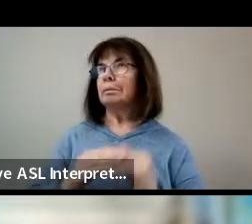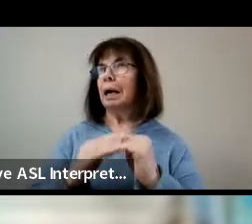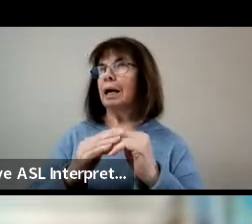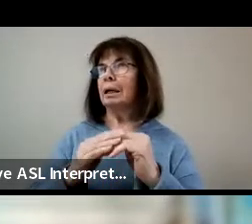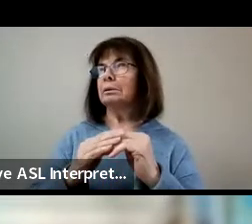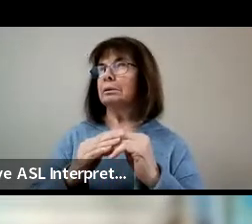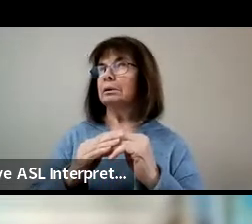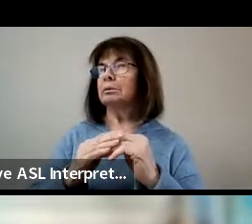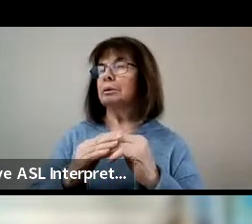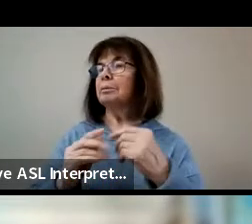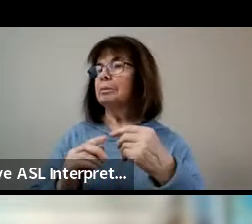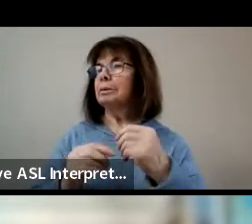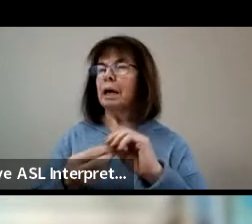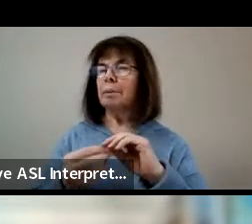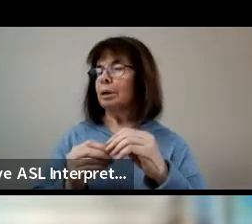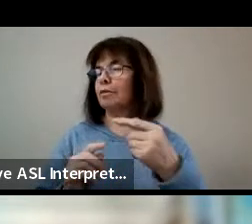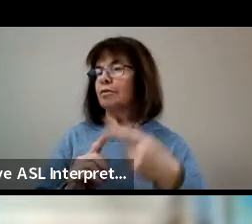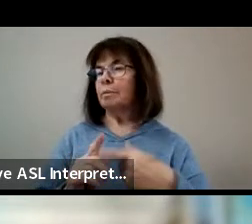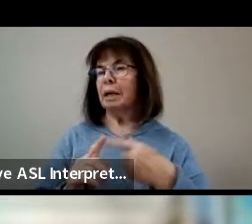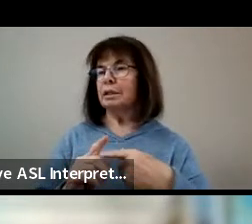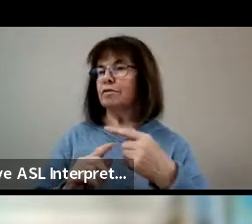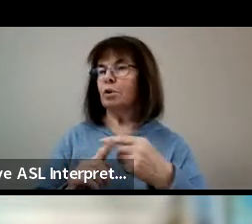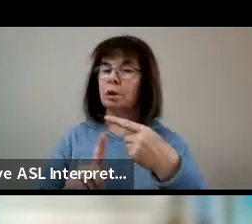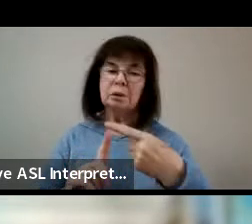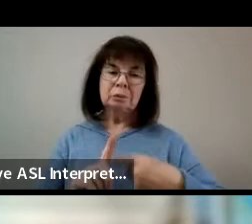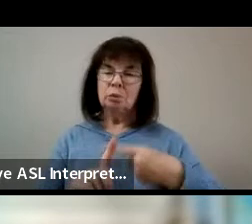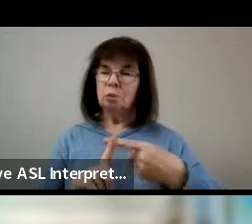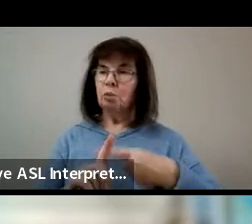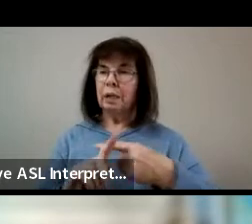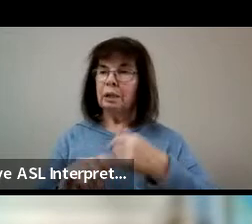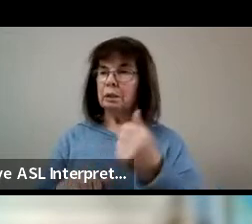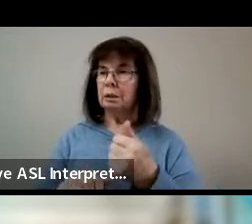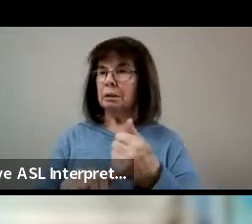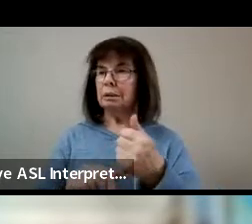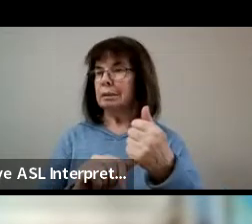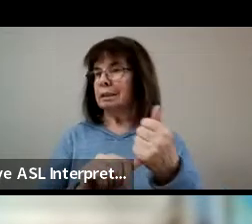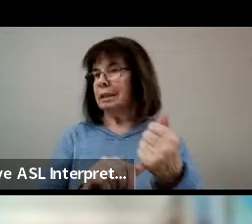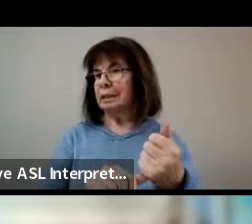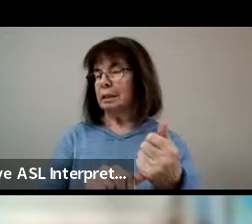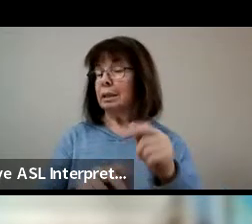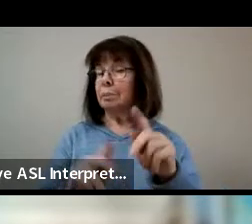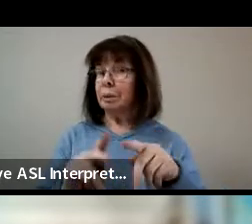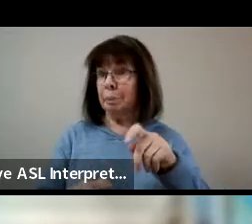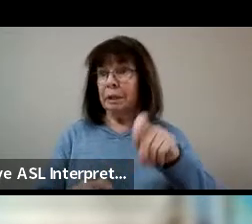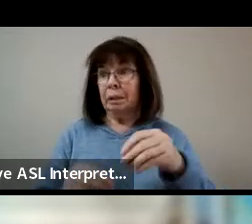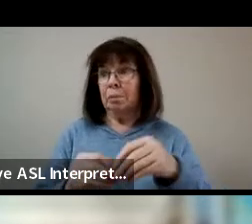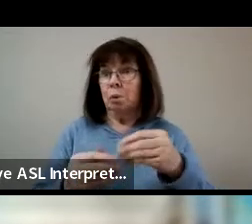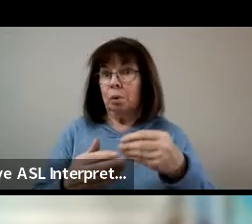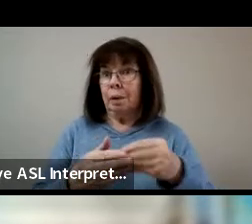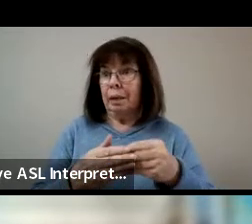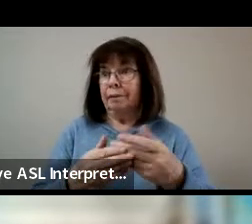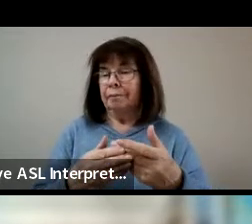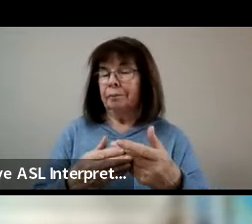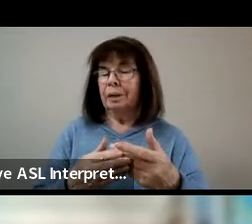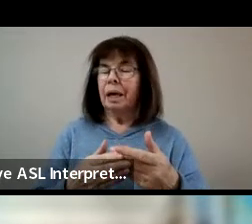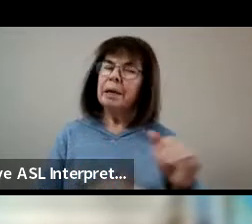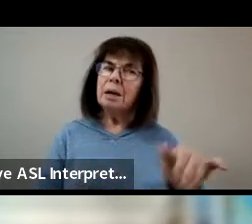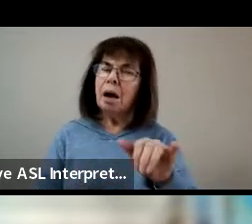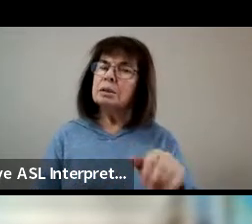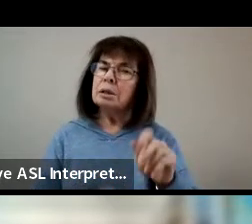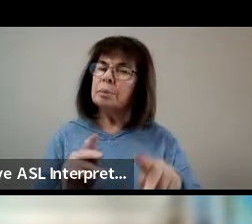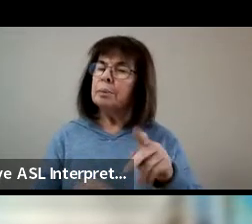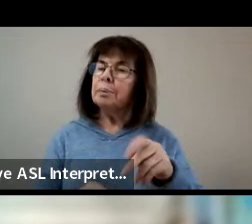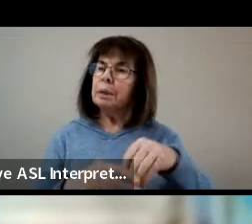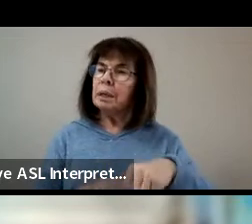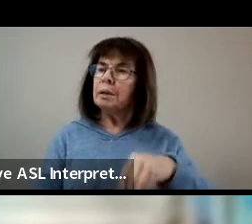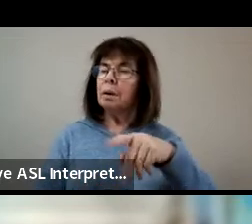rental assistance, and people needed more money than that. And in addition, there's people that are in the portal that